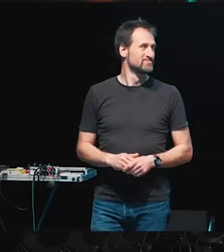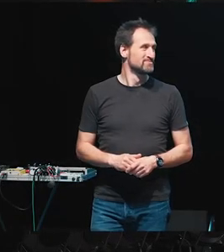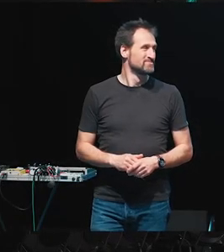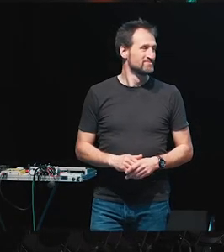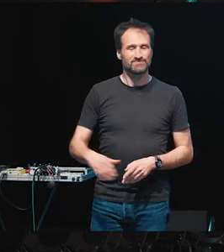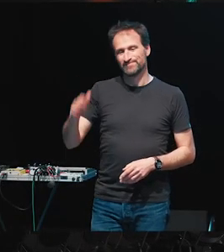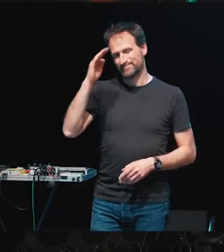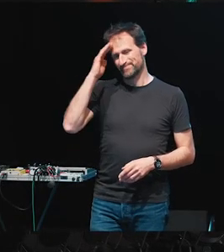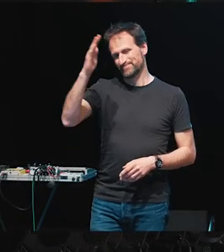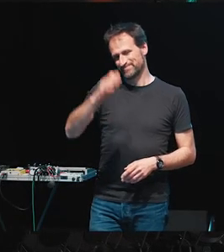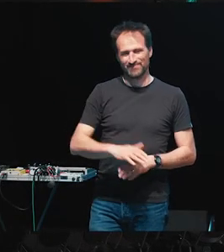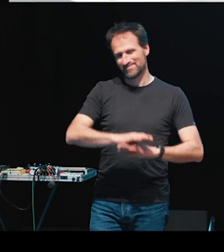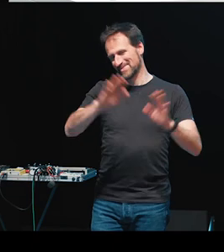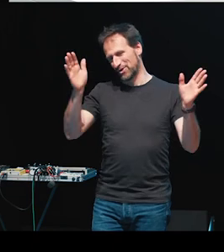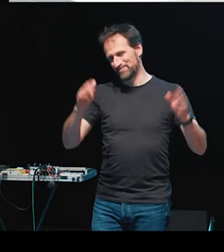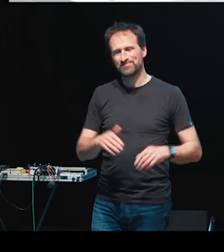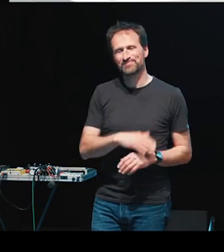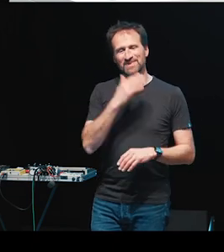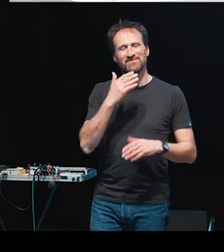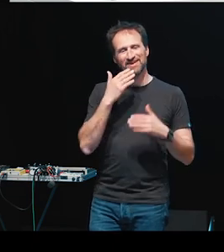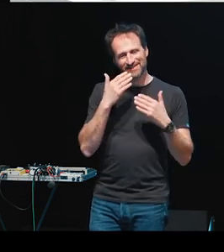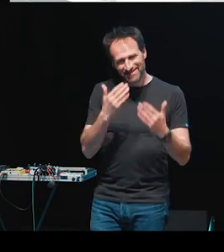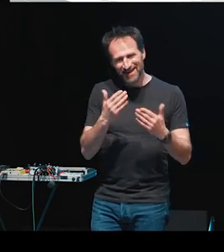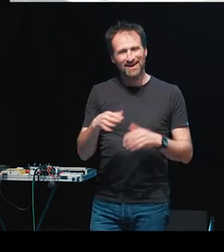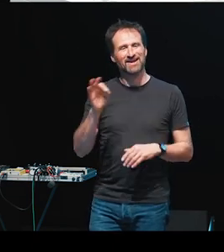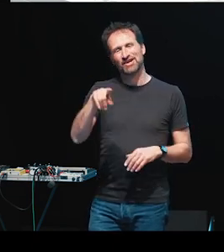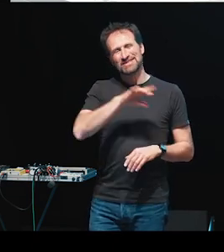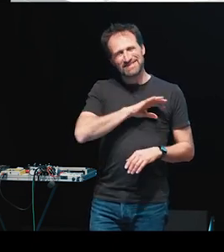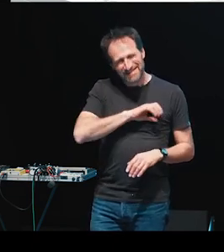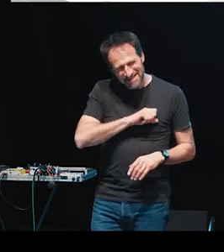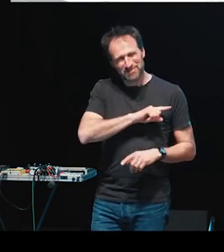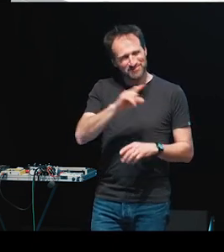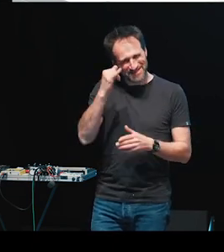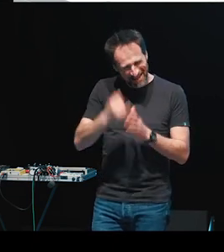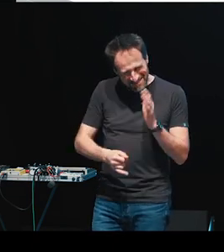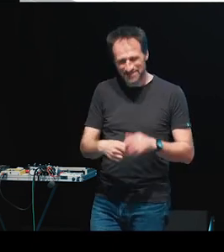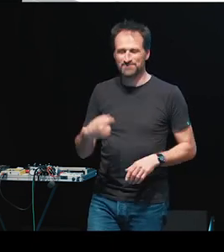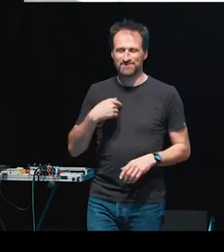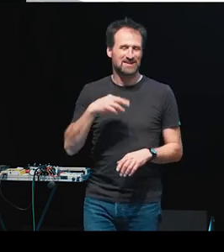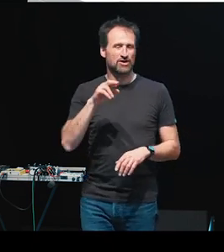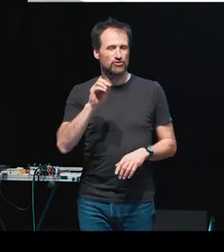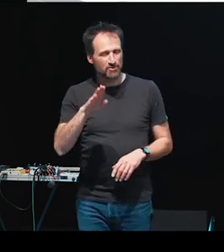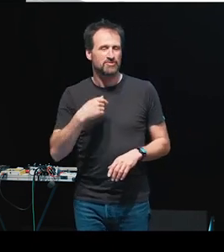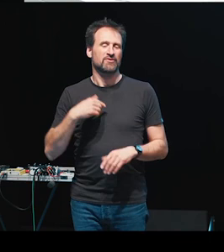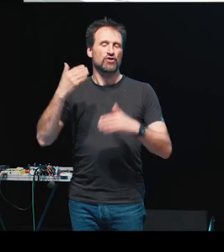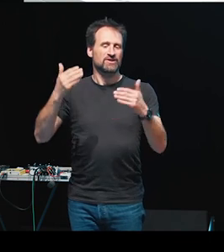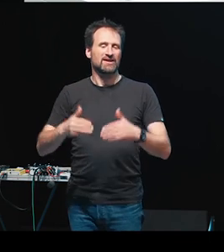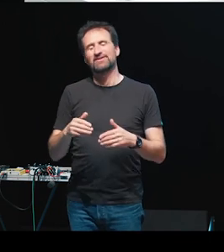All right, hey everyone. Thanks for sticking out to the very end. My name's Rob, and I'm a front-end engineer at